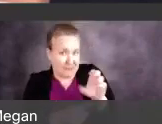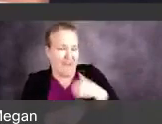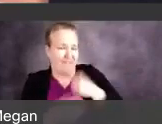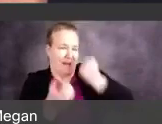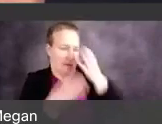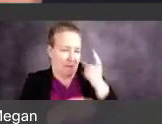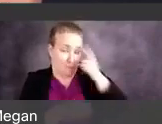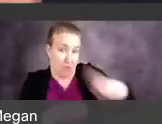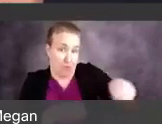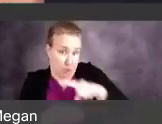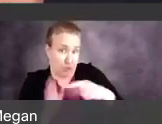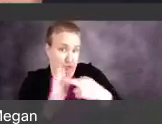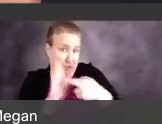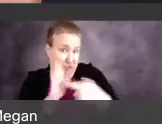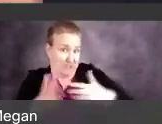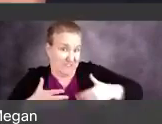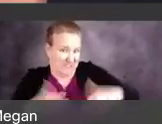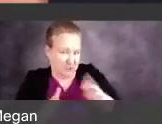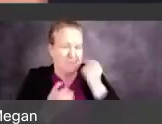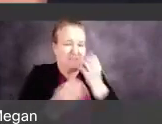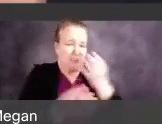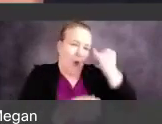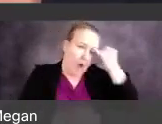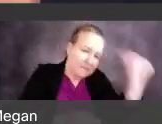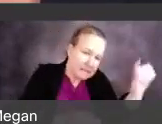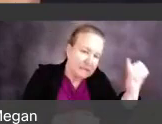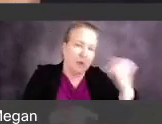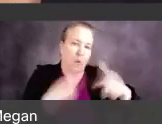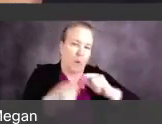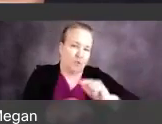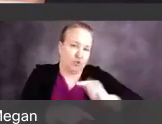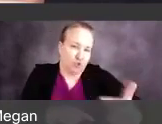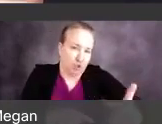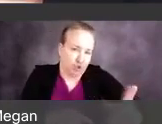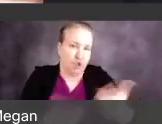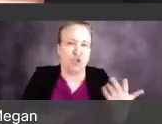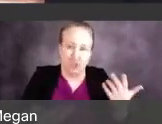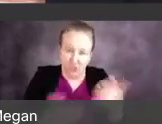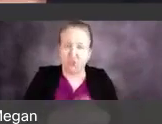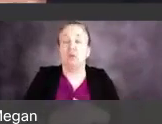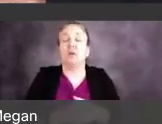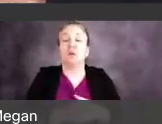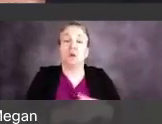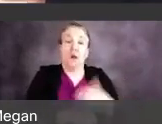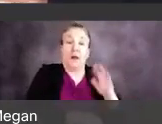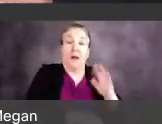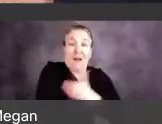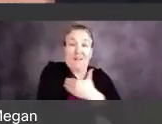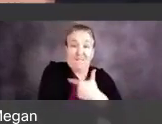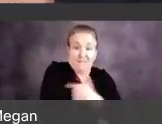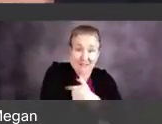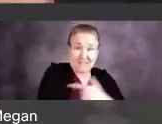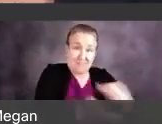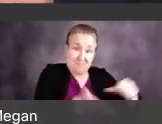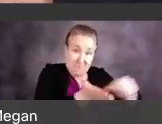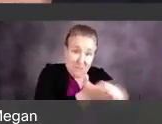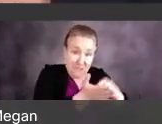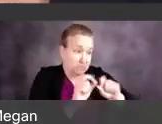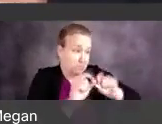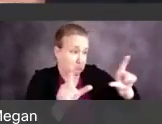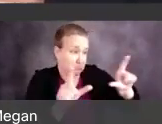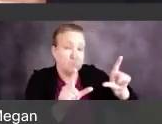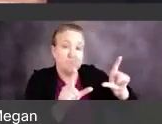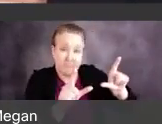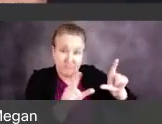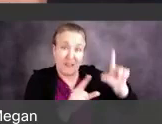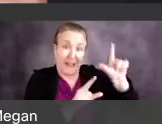have pre-registered some idea of where you are in the line. On our vaccine page, there is now a link next to